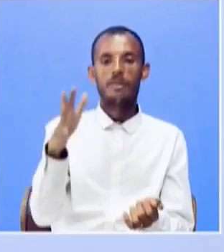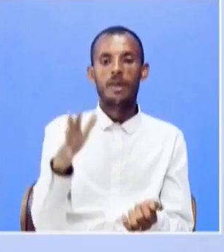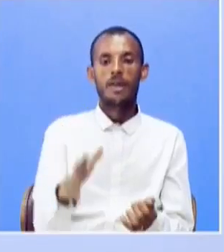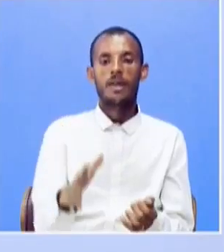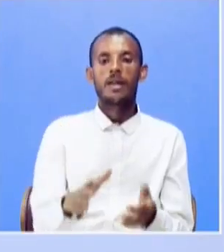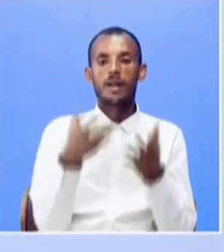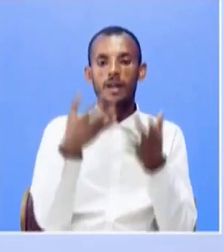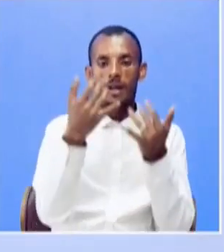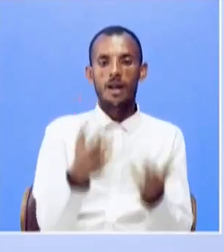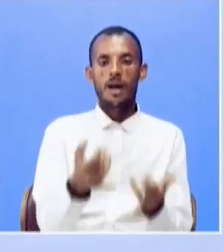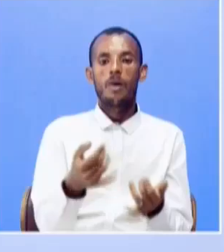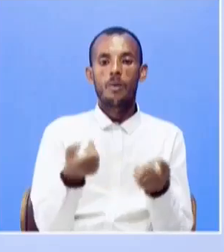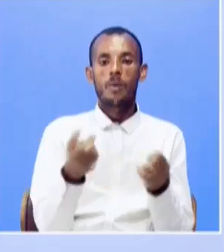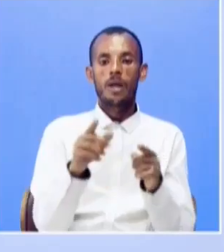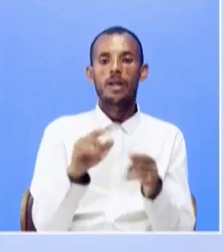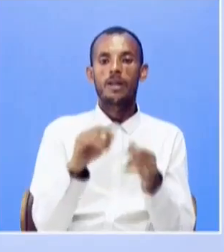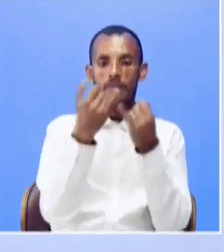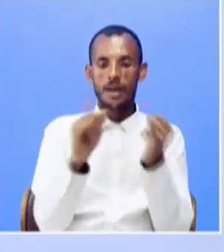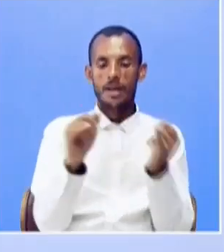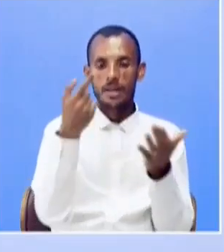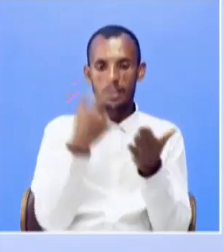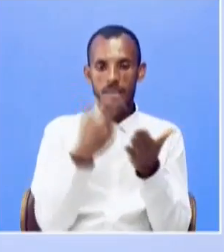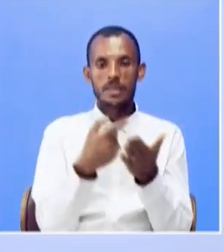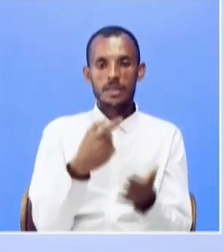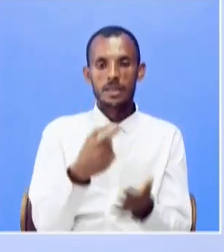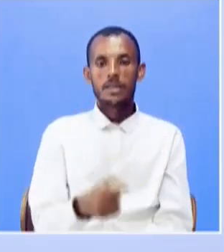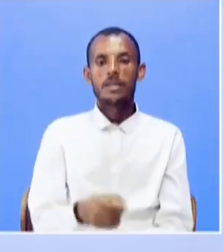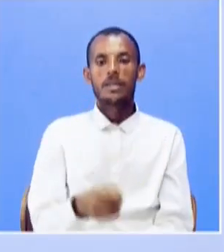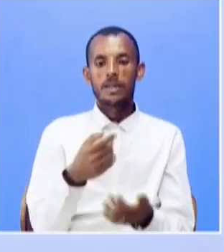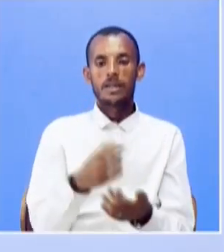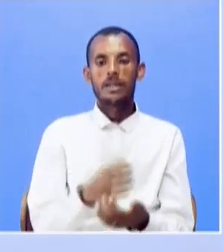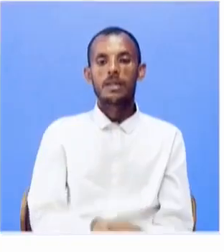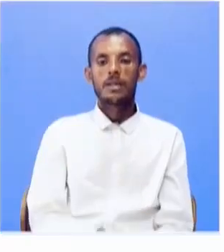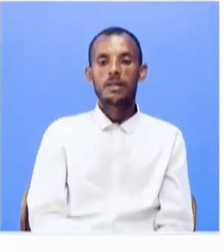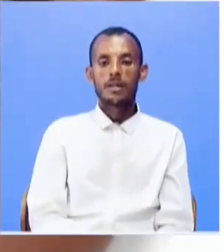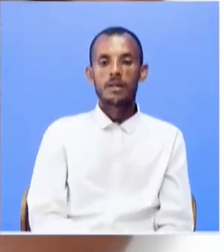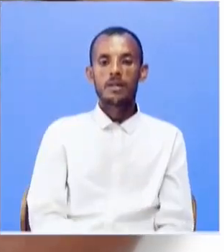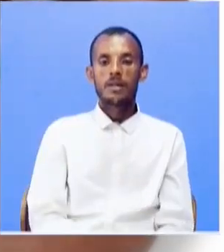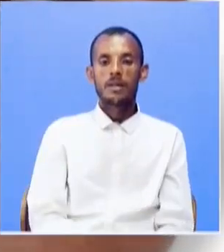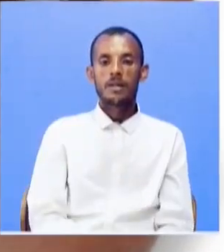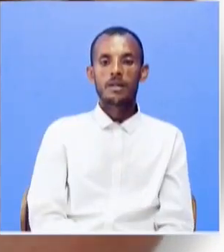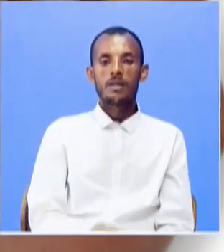Now, when you divide this, let's divide it. Here,